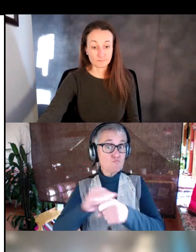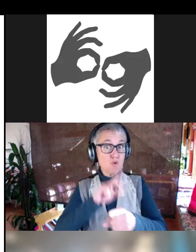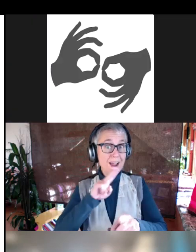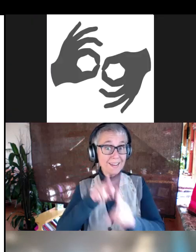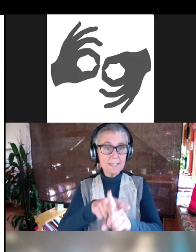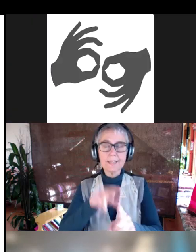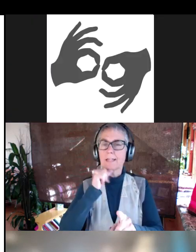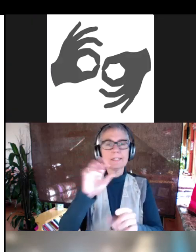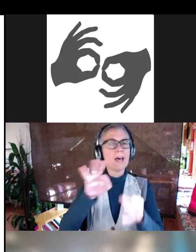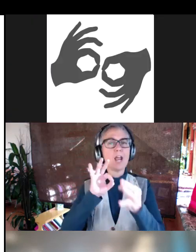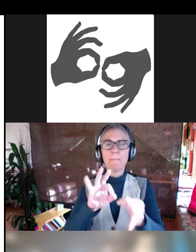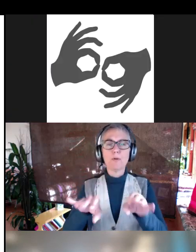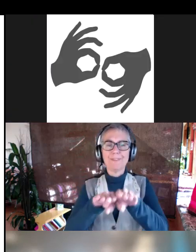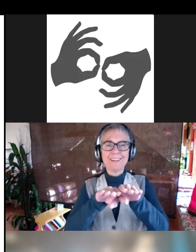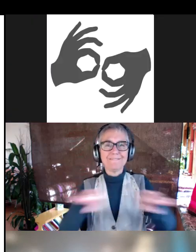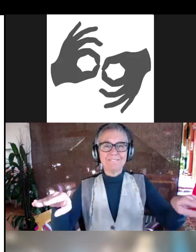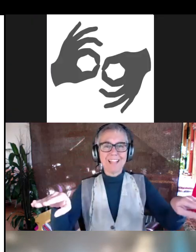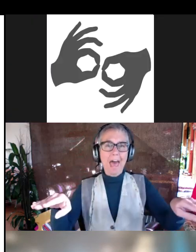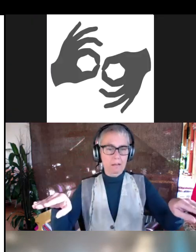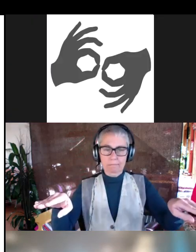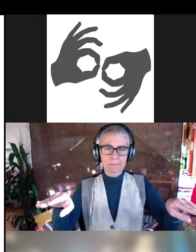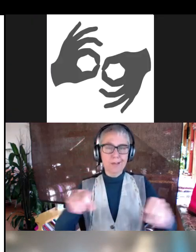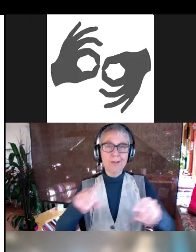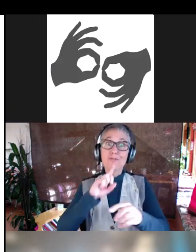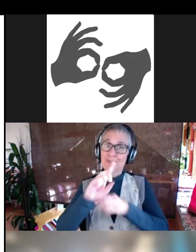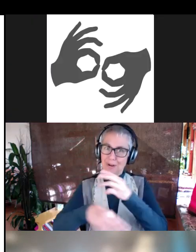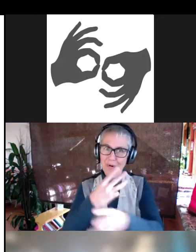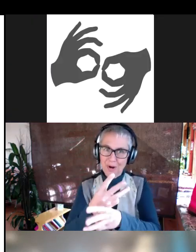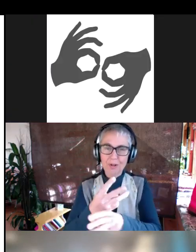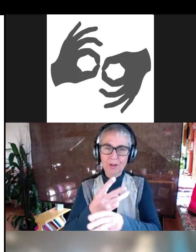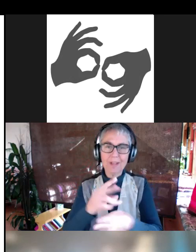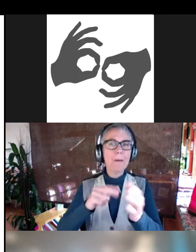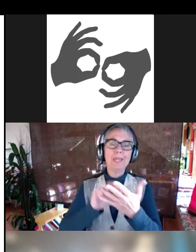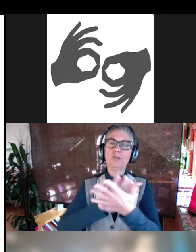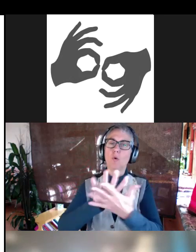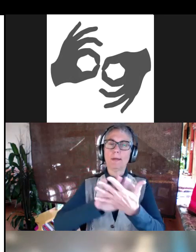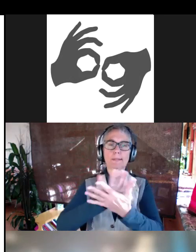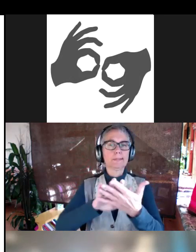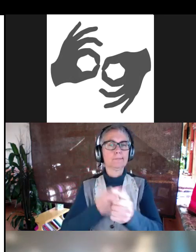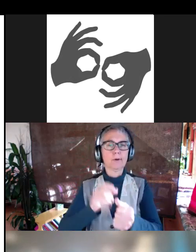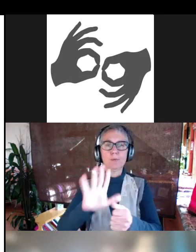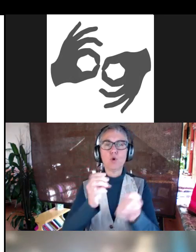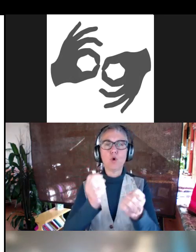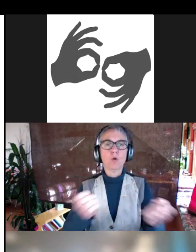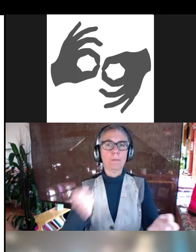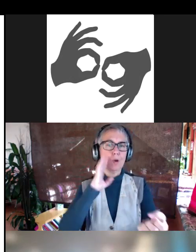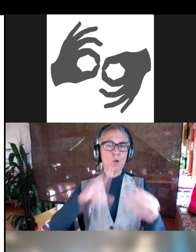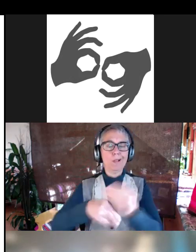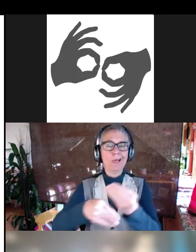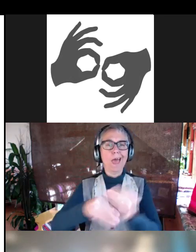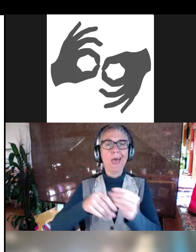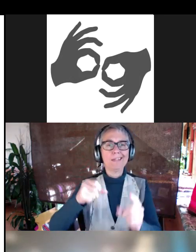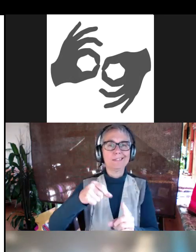perfect flat plane of zeros out here. This is the real world. And so noise from screening instruments will add false signals to these true